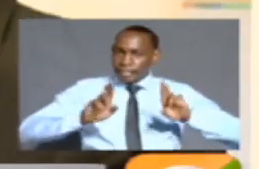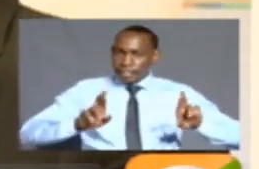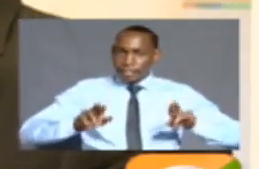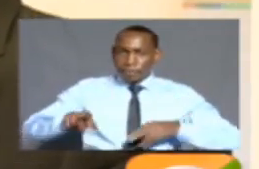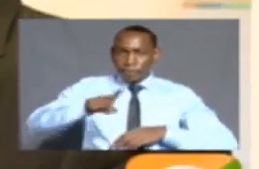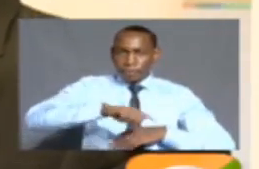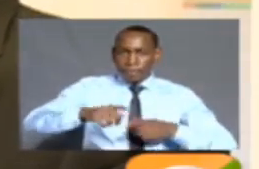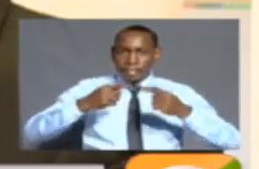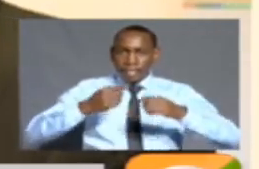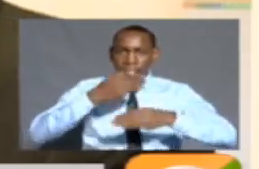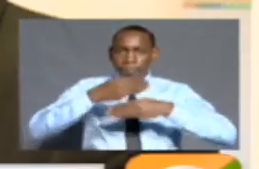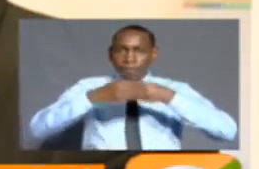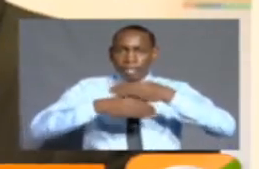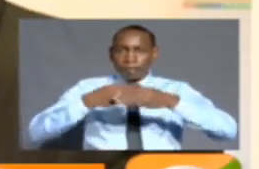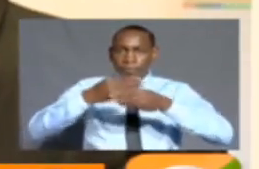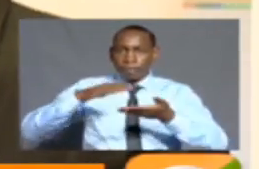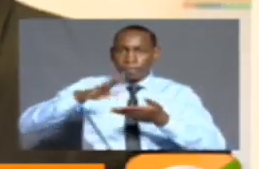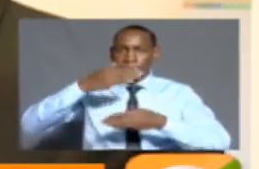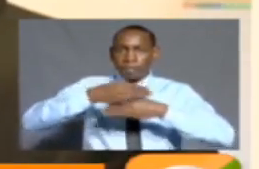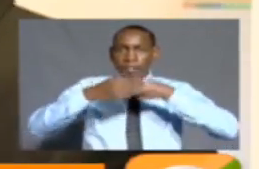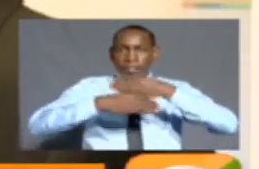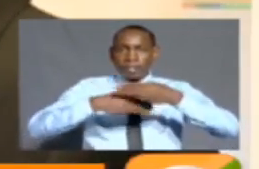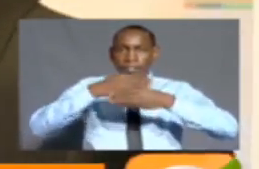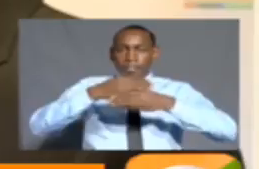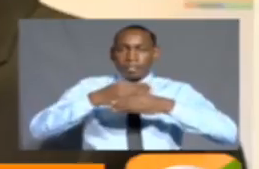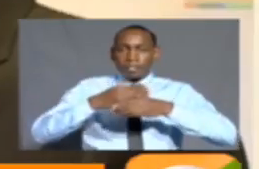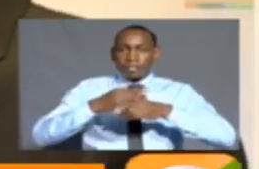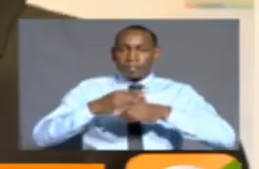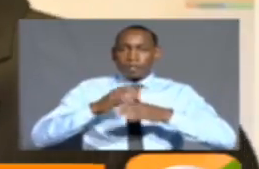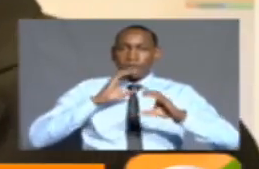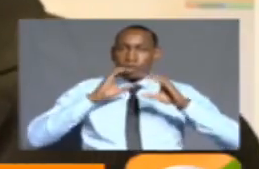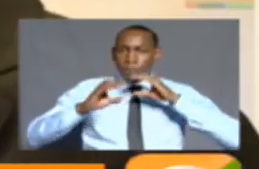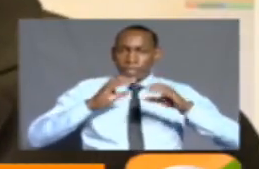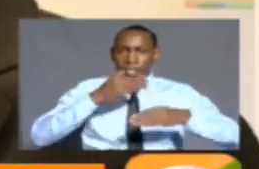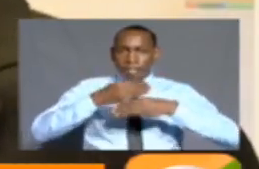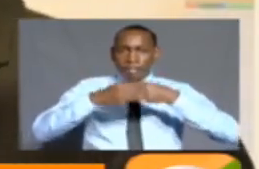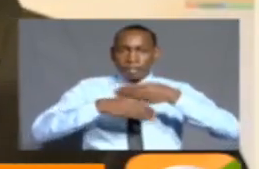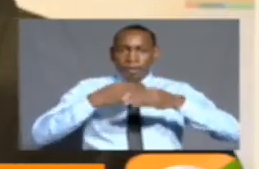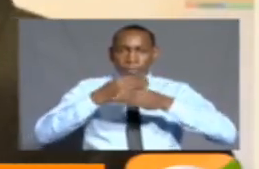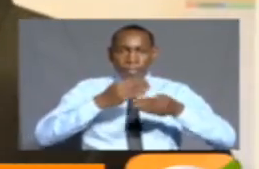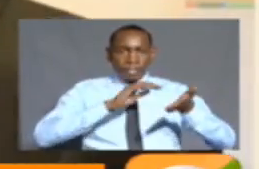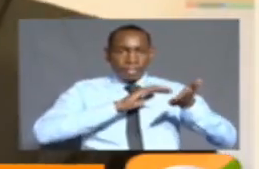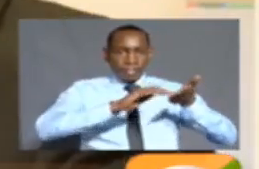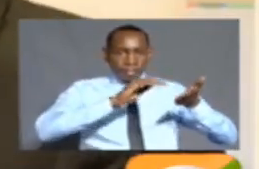build on top of that infrastructure, on the telecoms infrastructure, on Android and on tablet infrastructure.